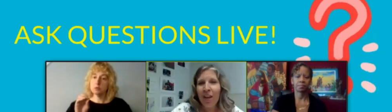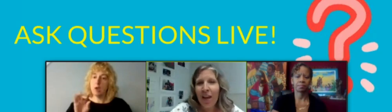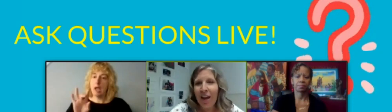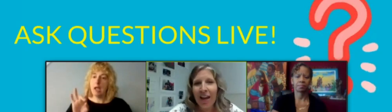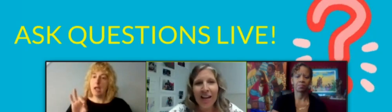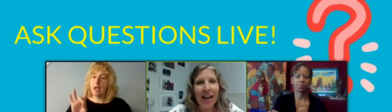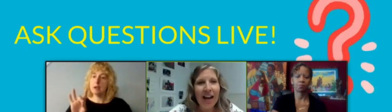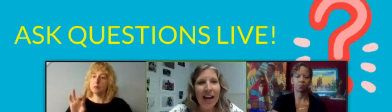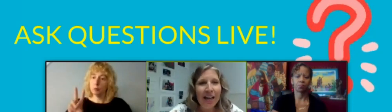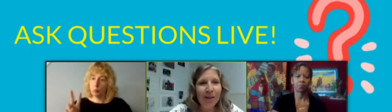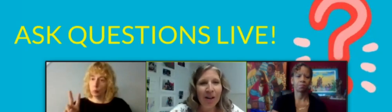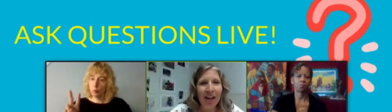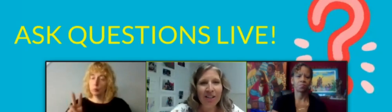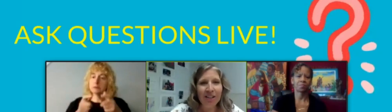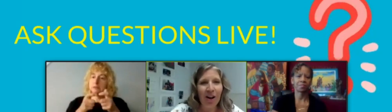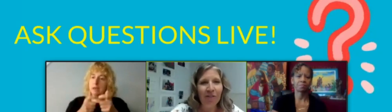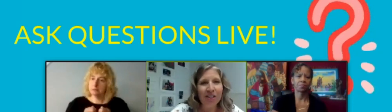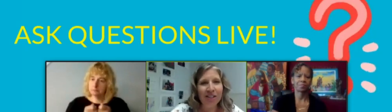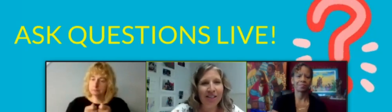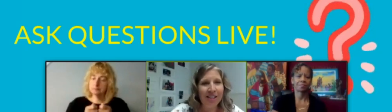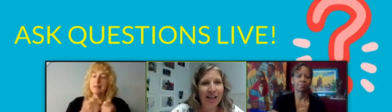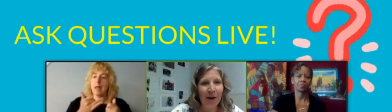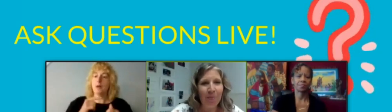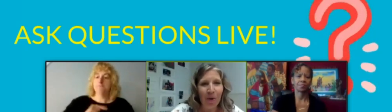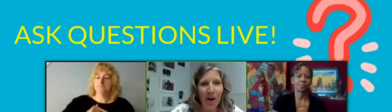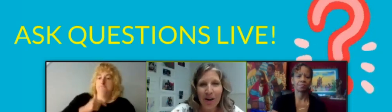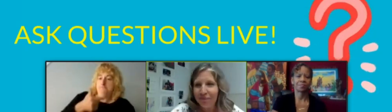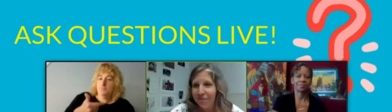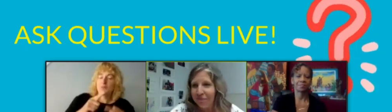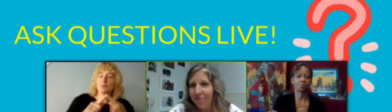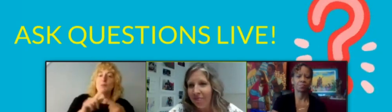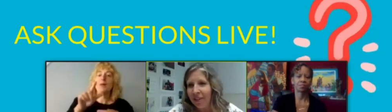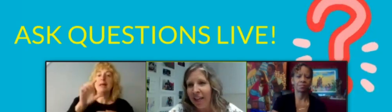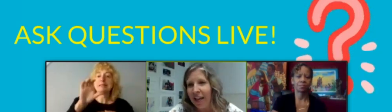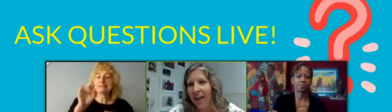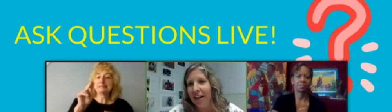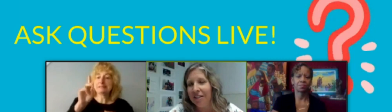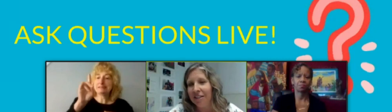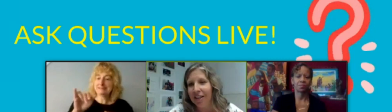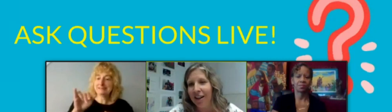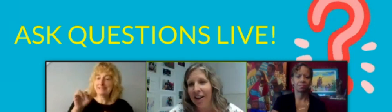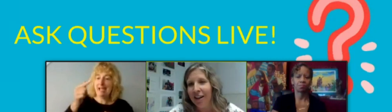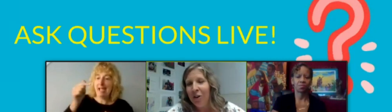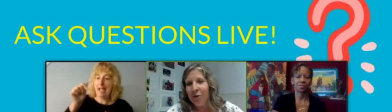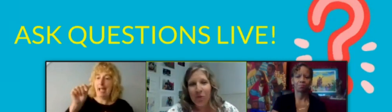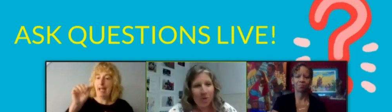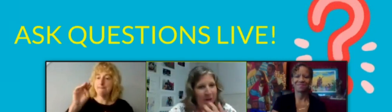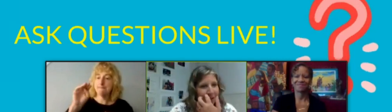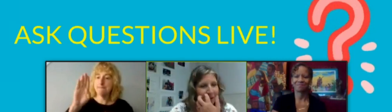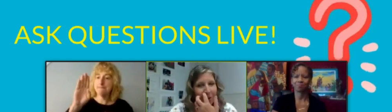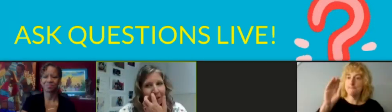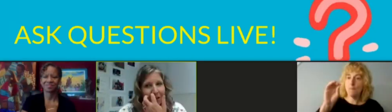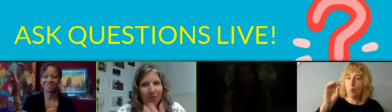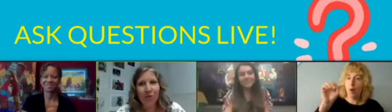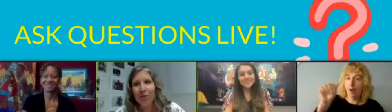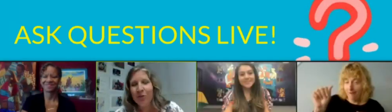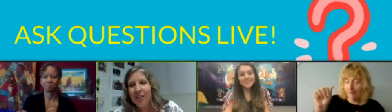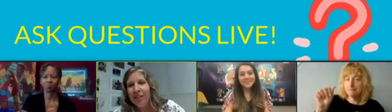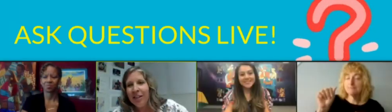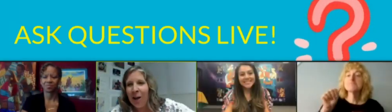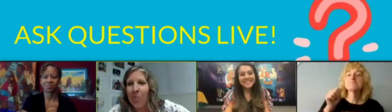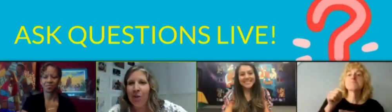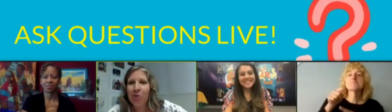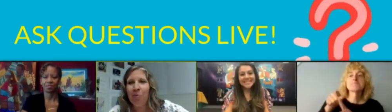313-288-2082. And I am going to hand it off to Cindy Gamboa, and who is going